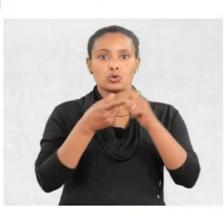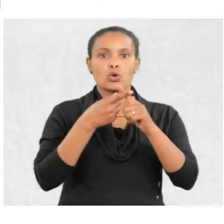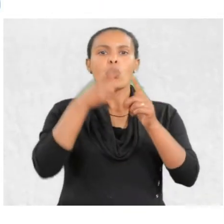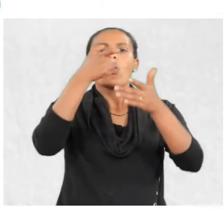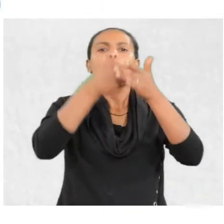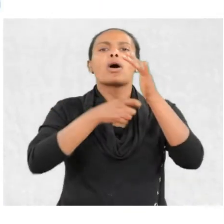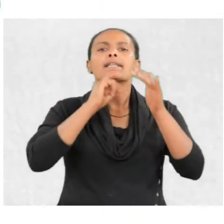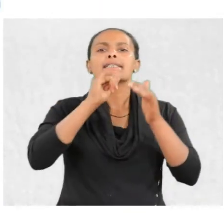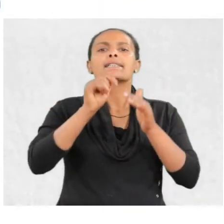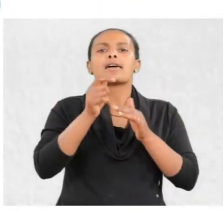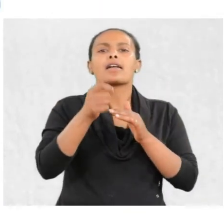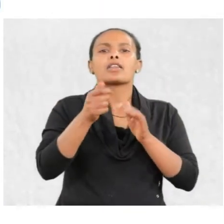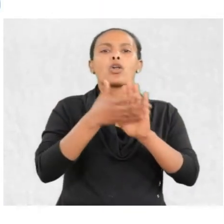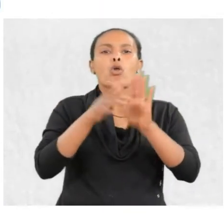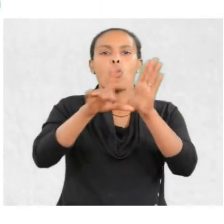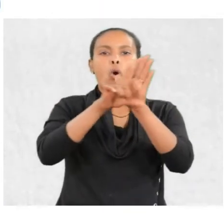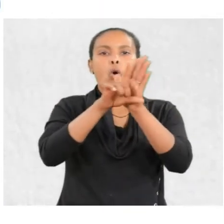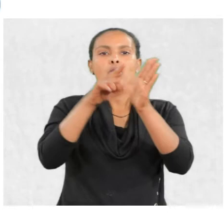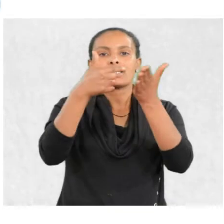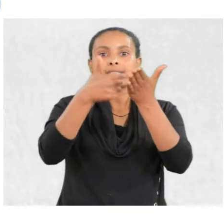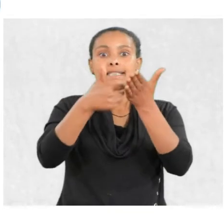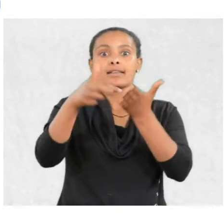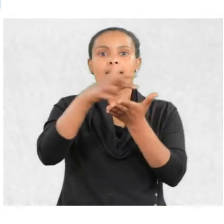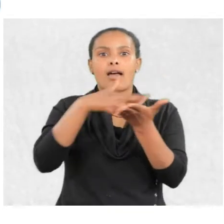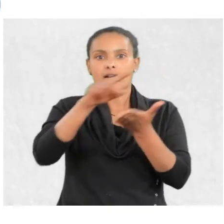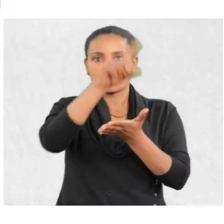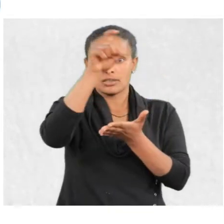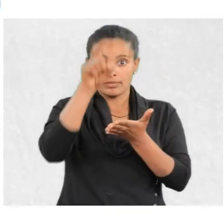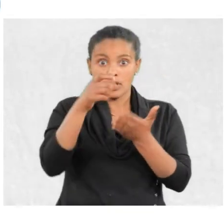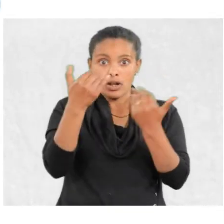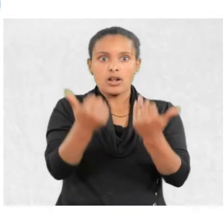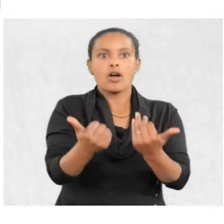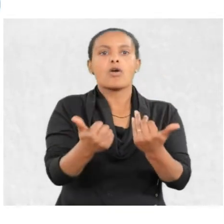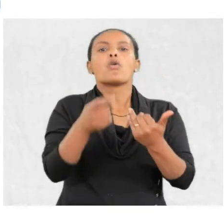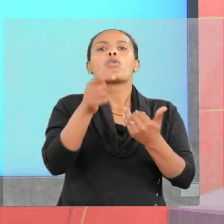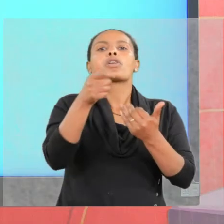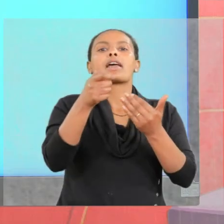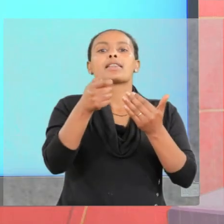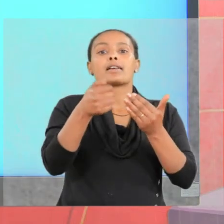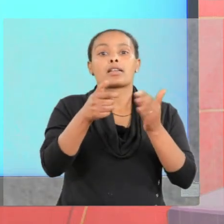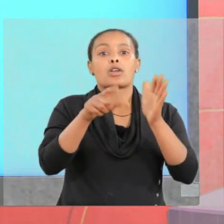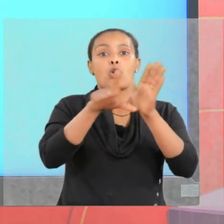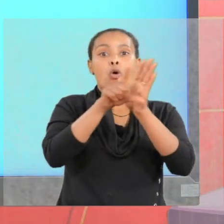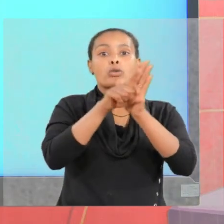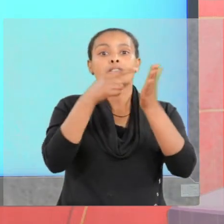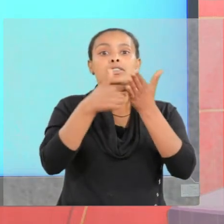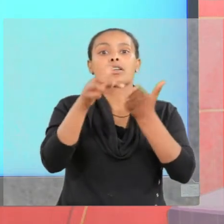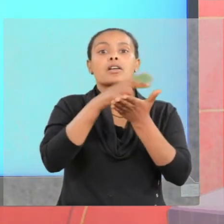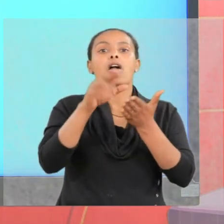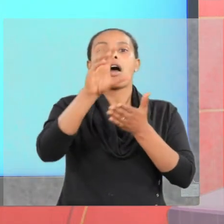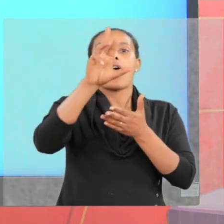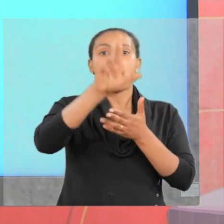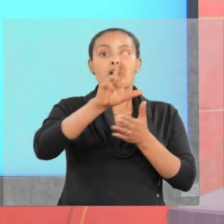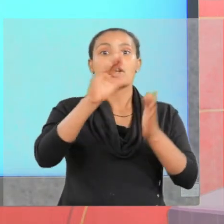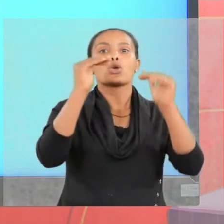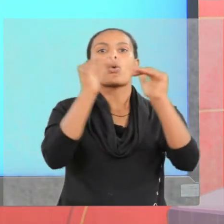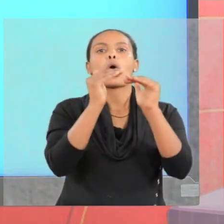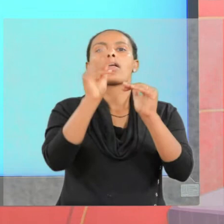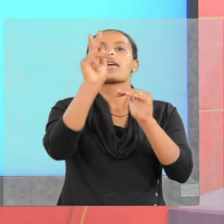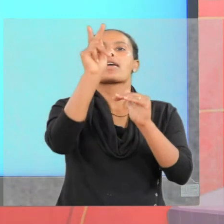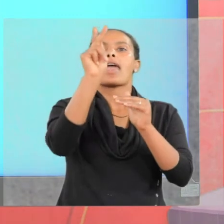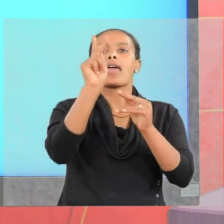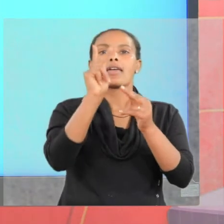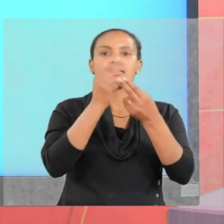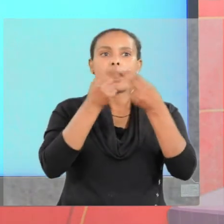What is the rate law for this reaction? Now, the rate law for this reaction is R equal